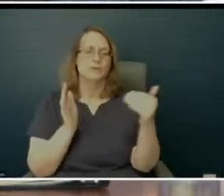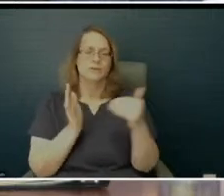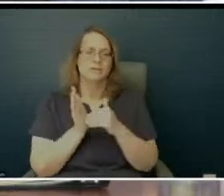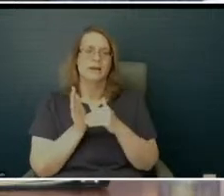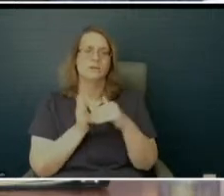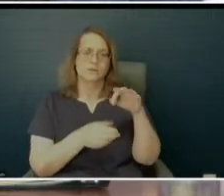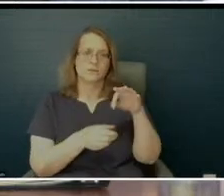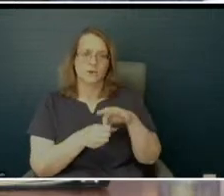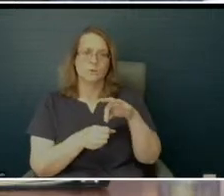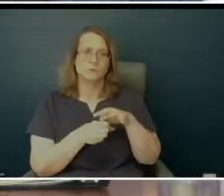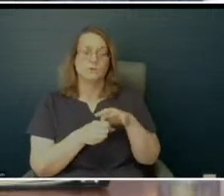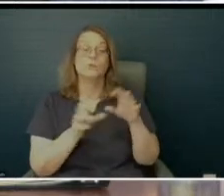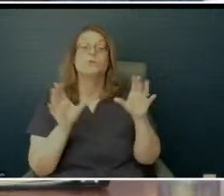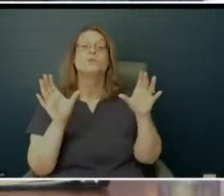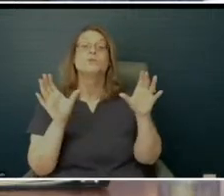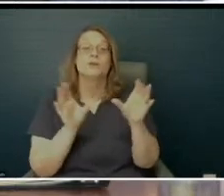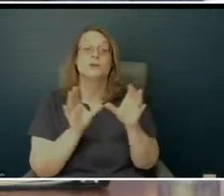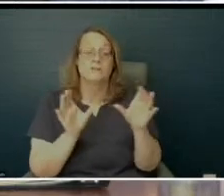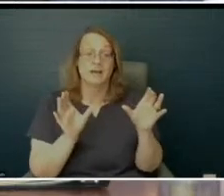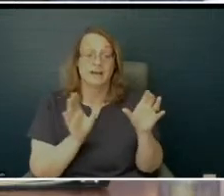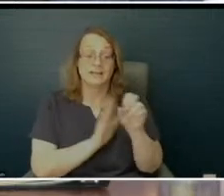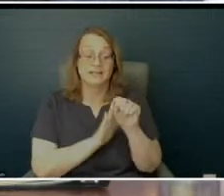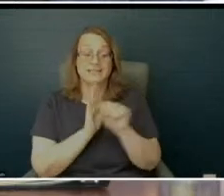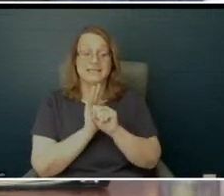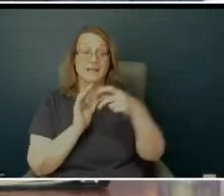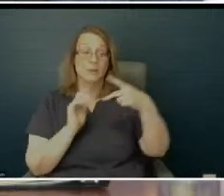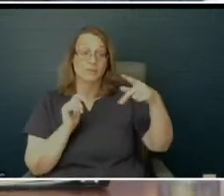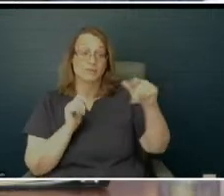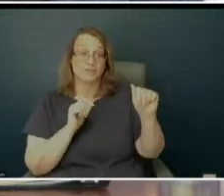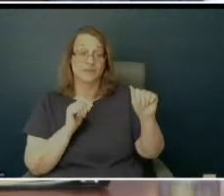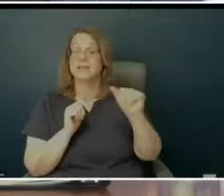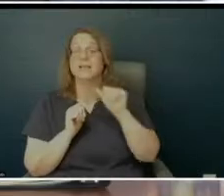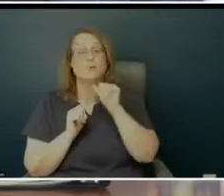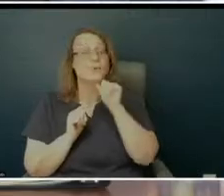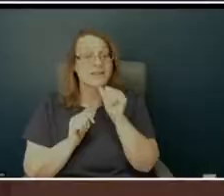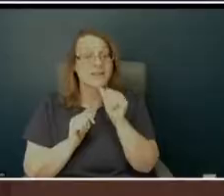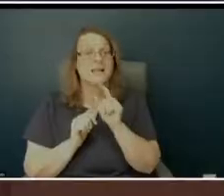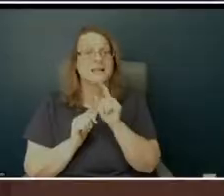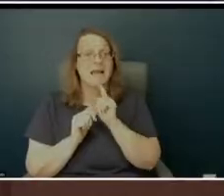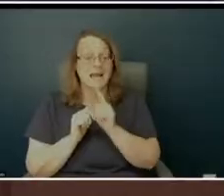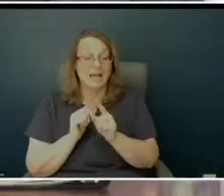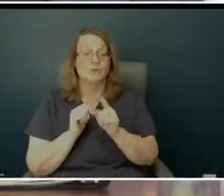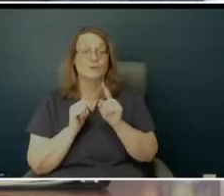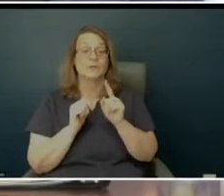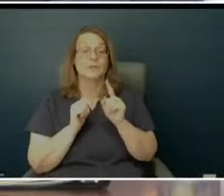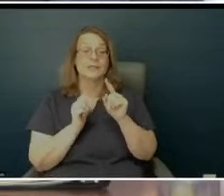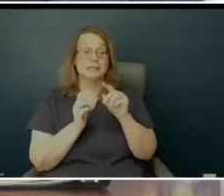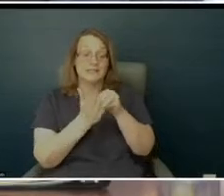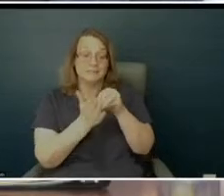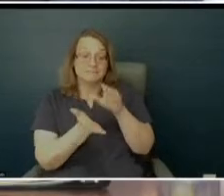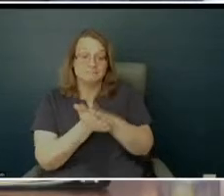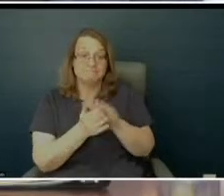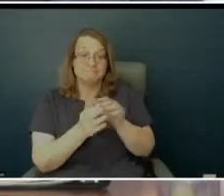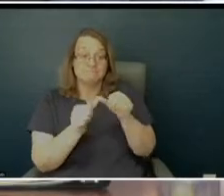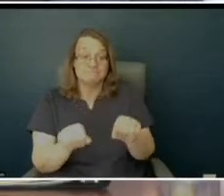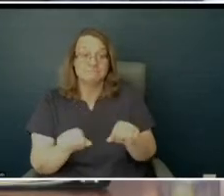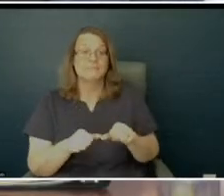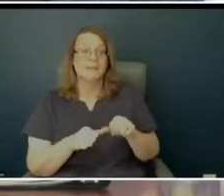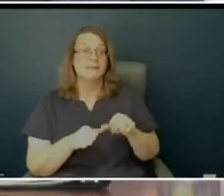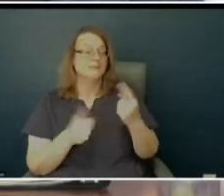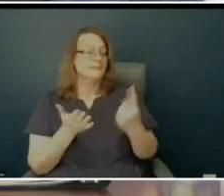were certified in the state of Pennsylvania that were not actually cast. Sometimes the president would say it was 205, sometimes he would